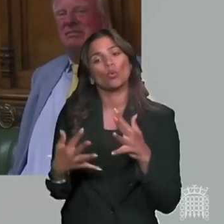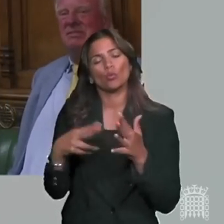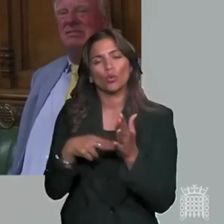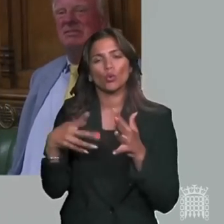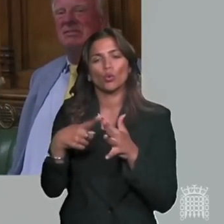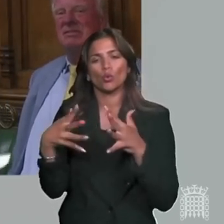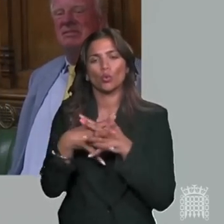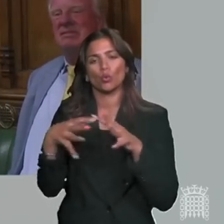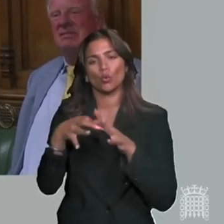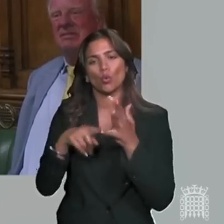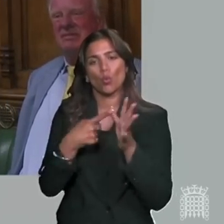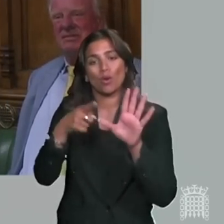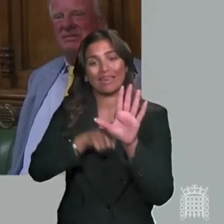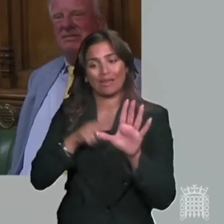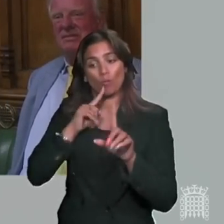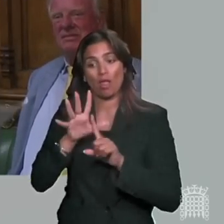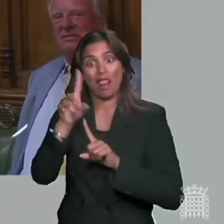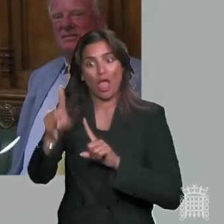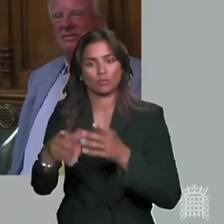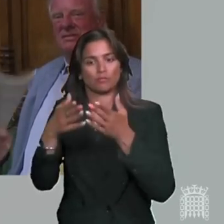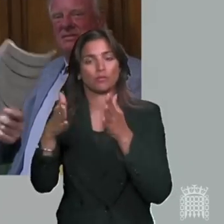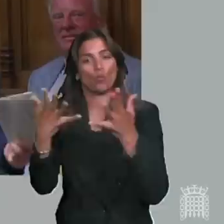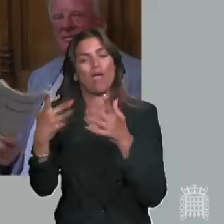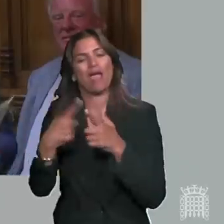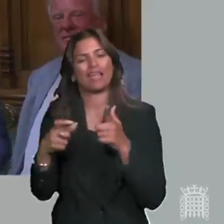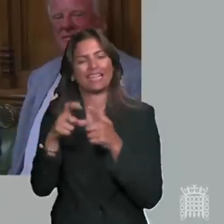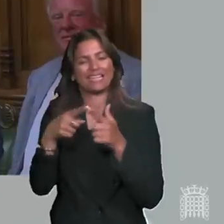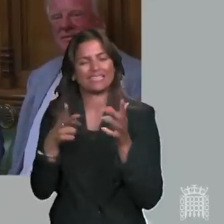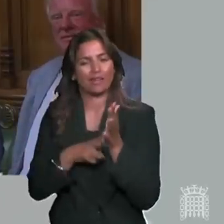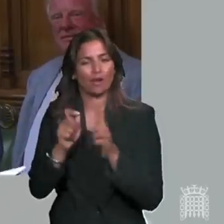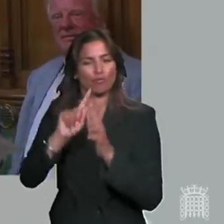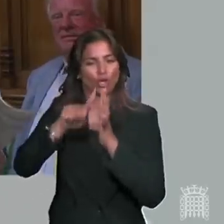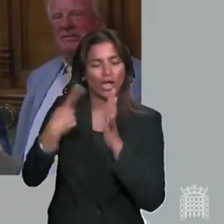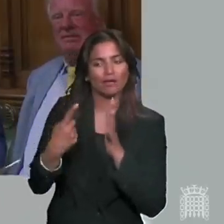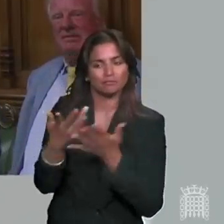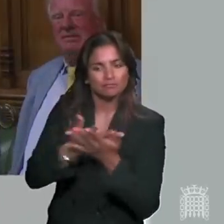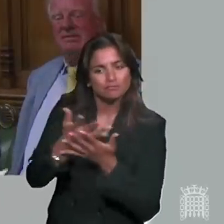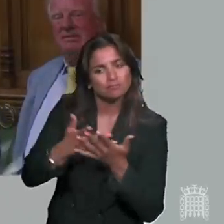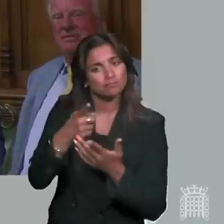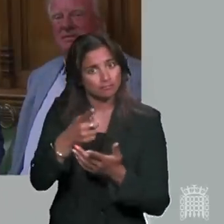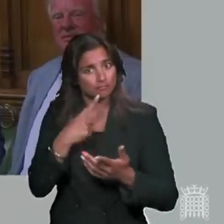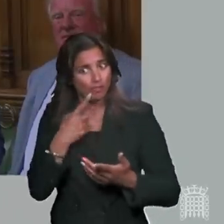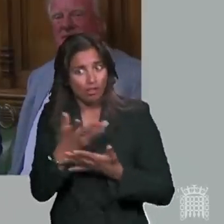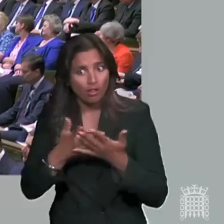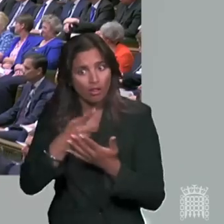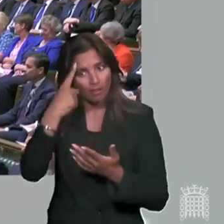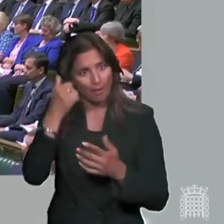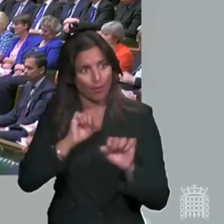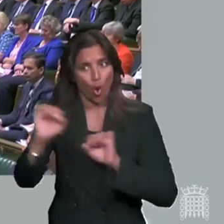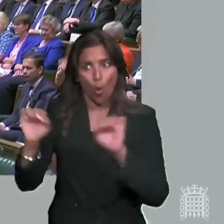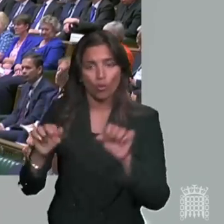week. Will the Prime Minister join me in meeting with MPs that want to join him in having the benefits of a deep geothermal plant in their own